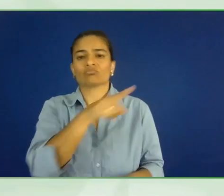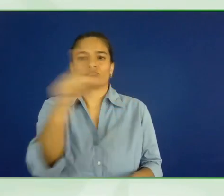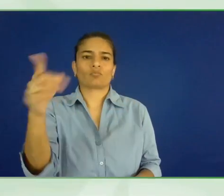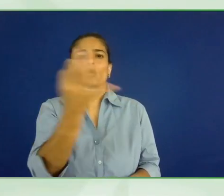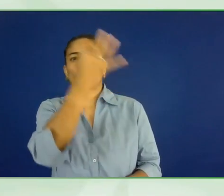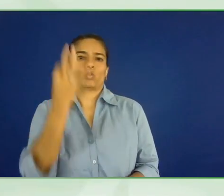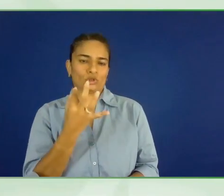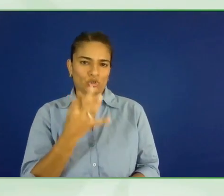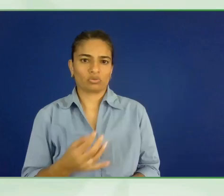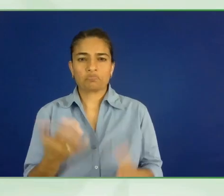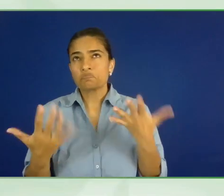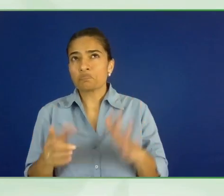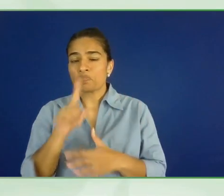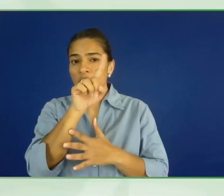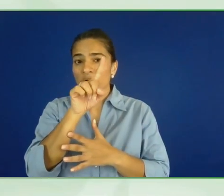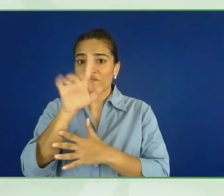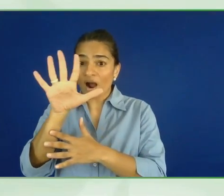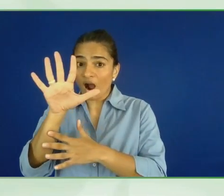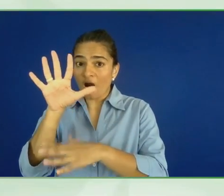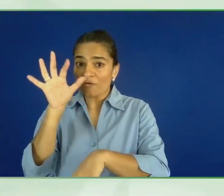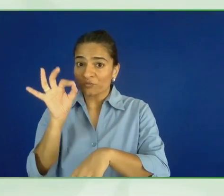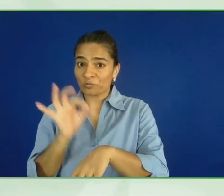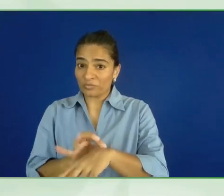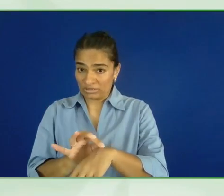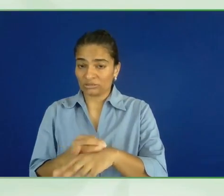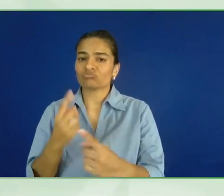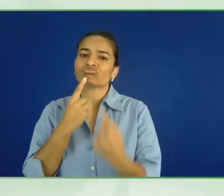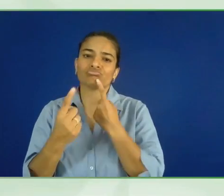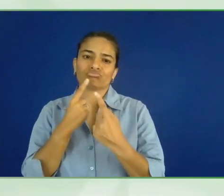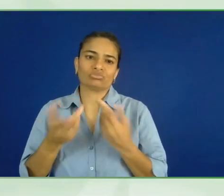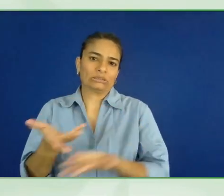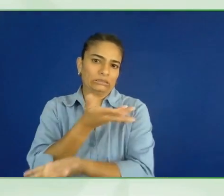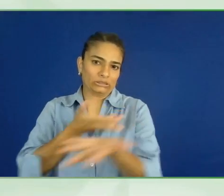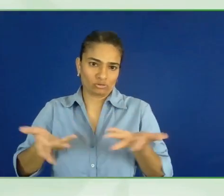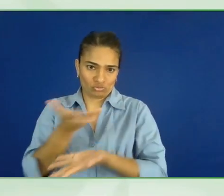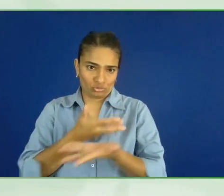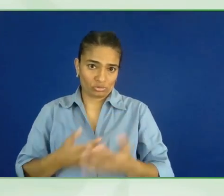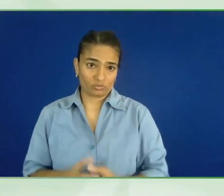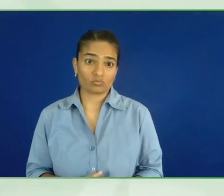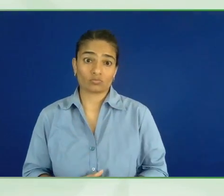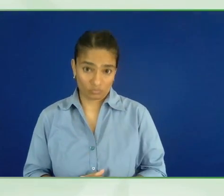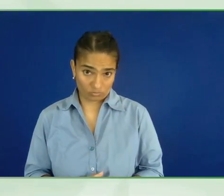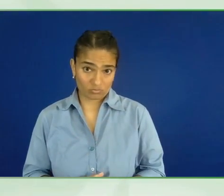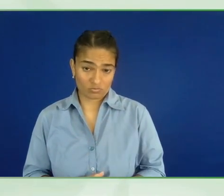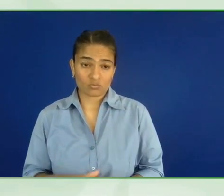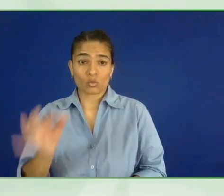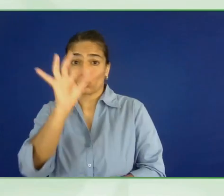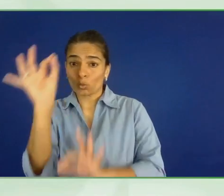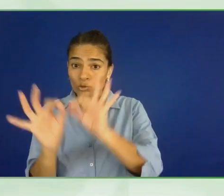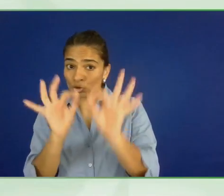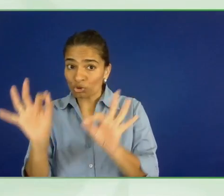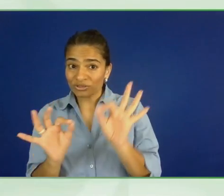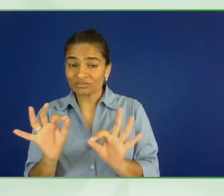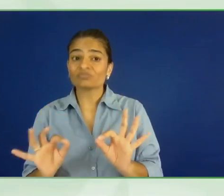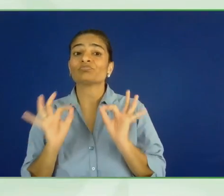minutes for the discussion and questions. So we can start.